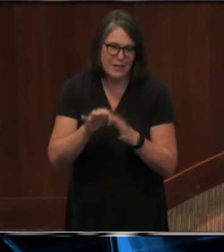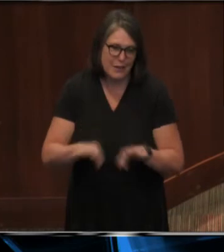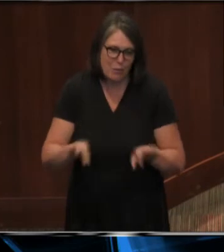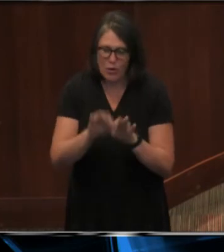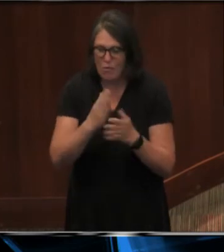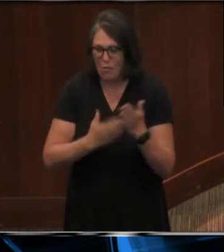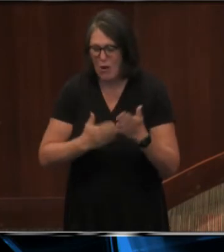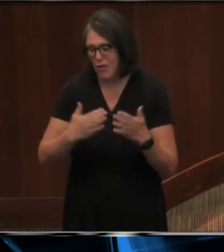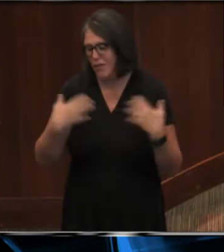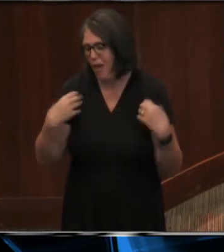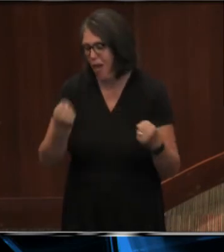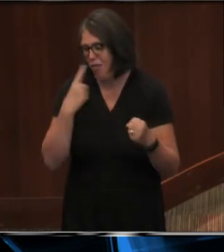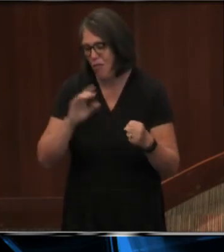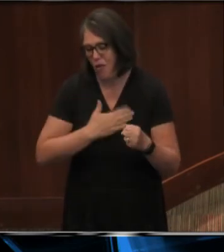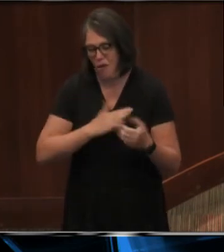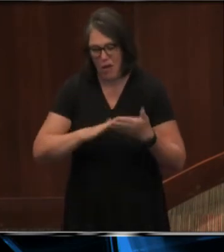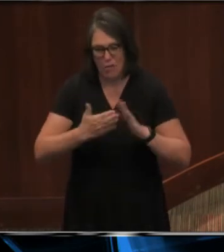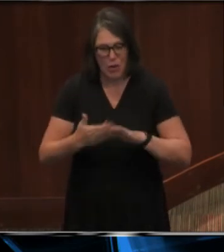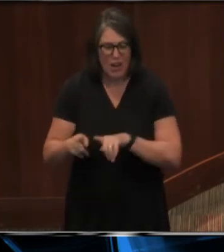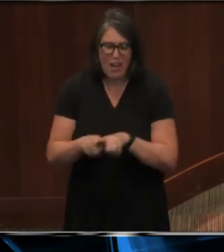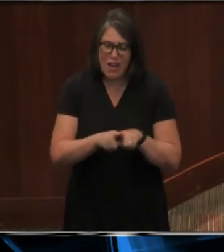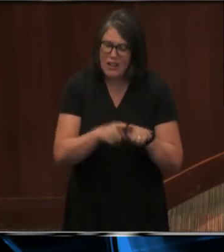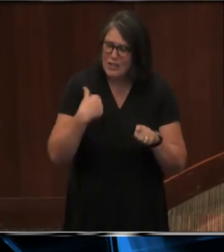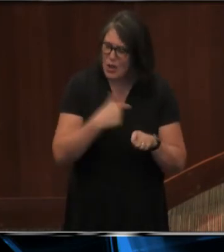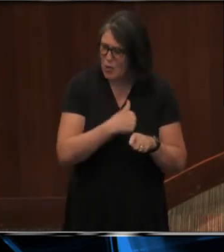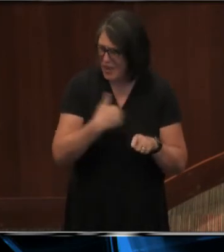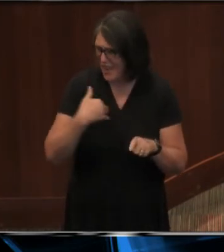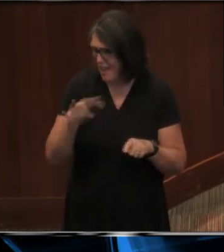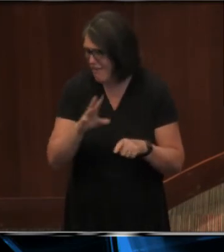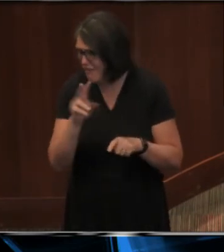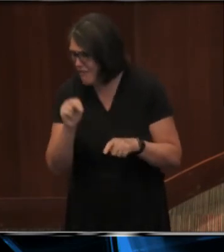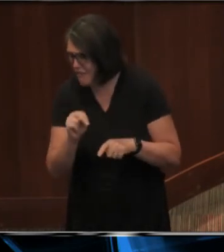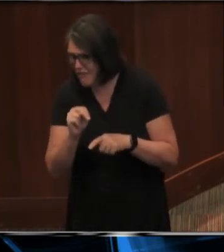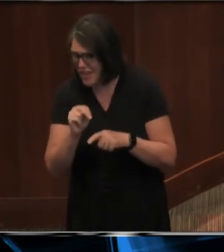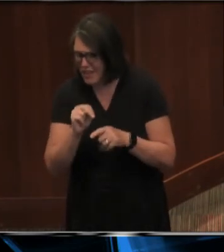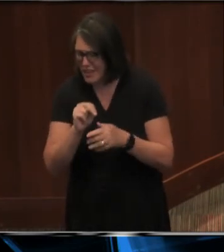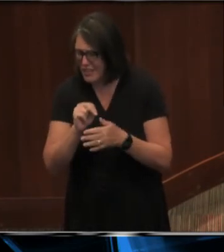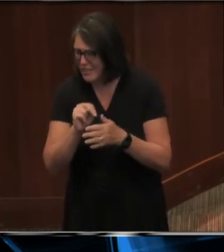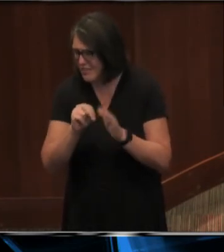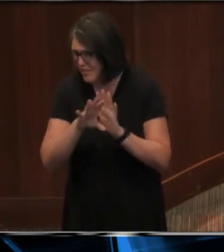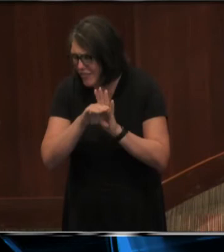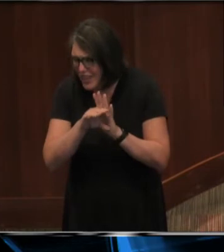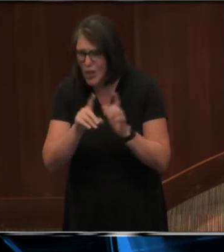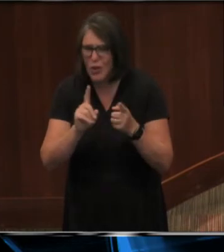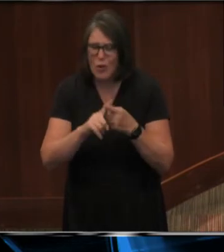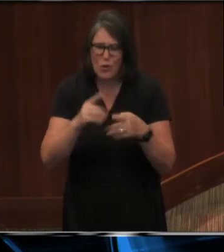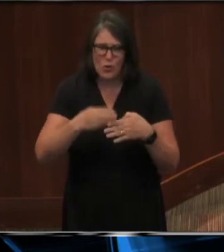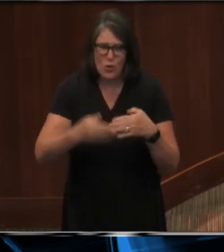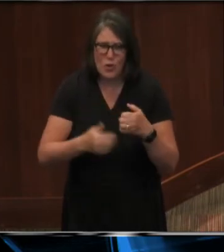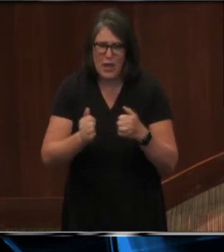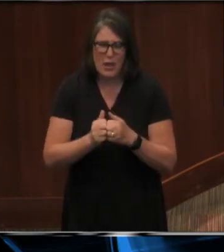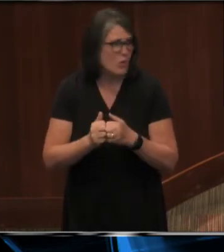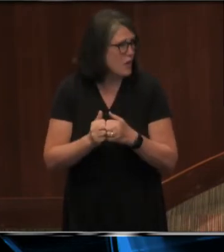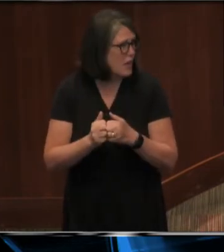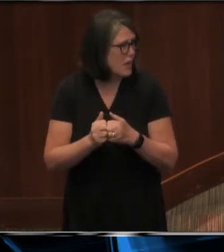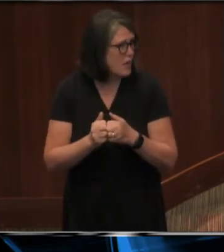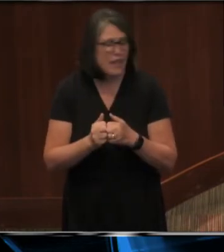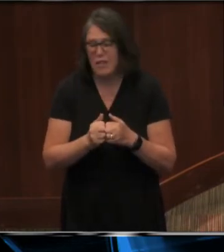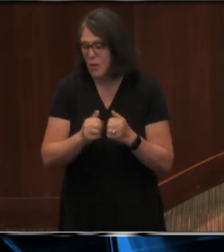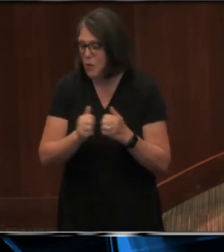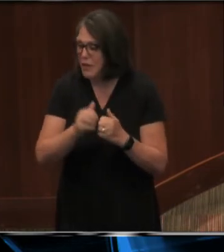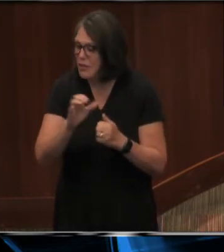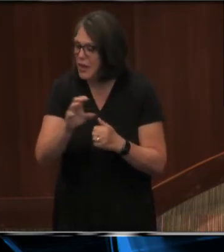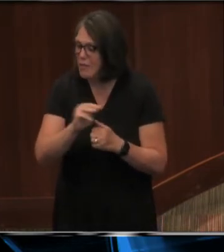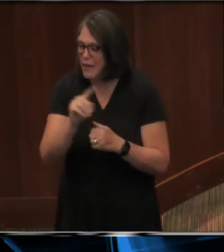community. And then we do have kind of a fun video to end with. That was something that our partners the Cheyenne Mountain